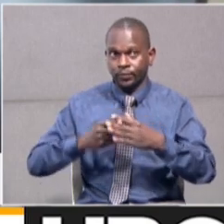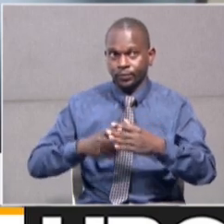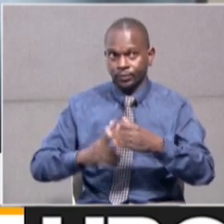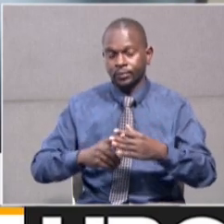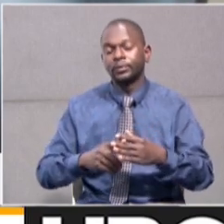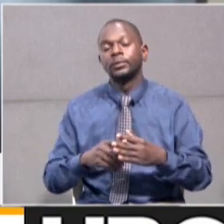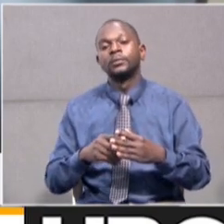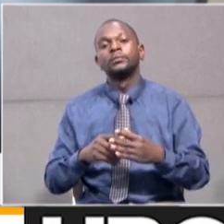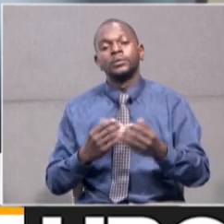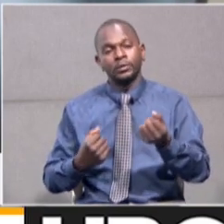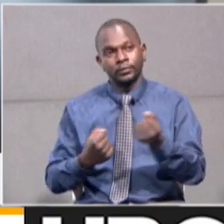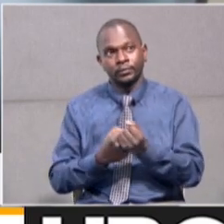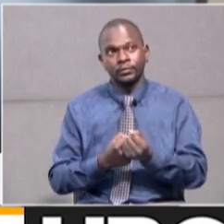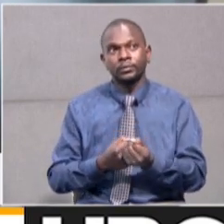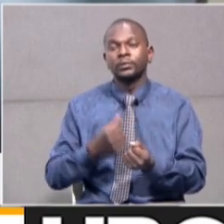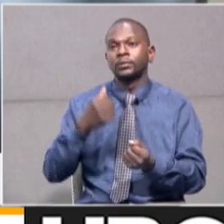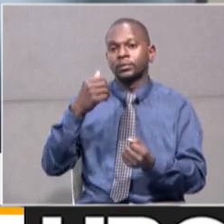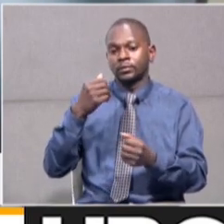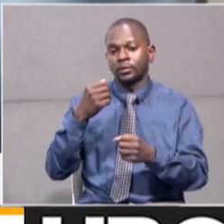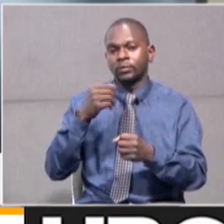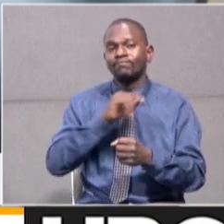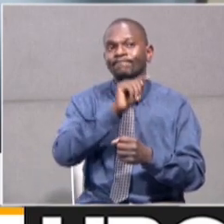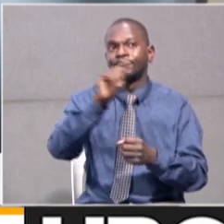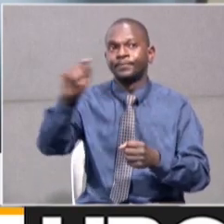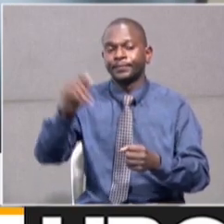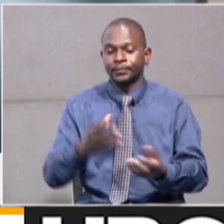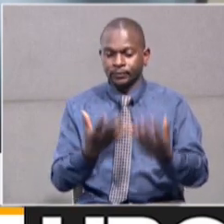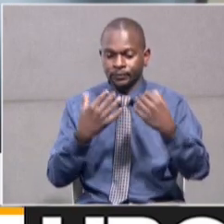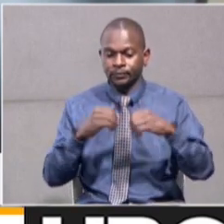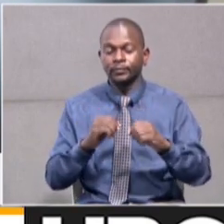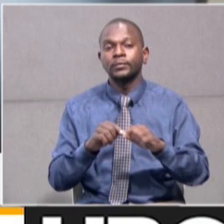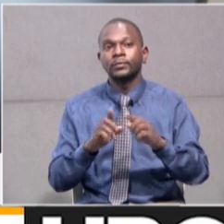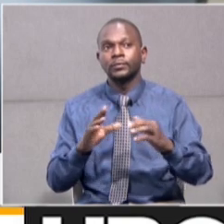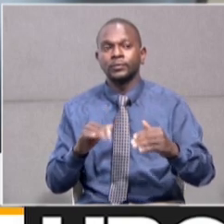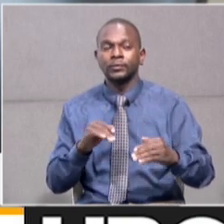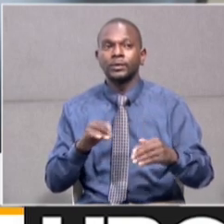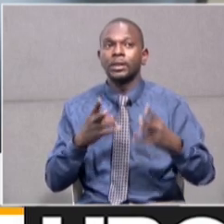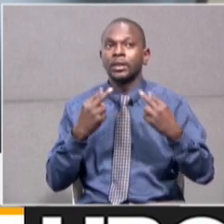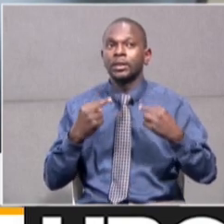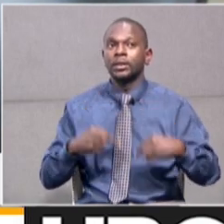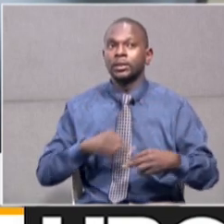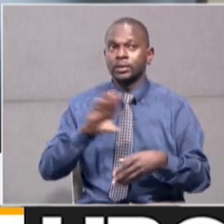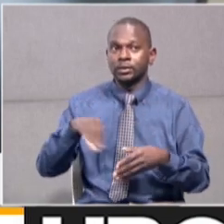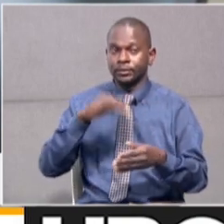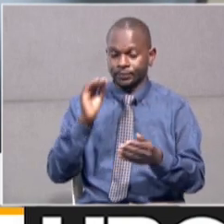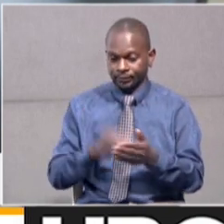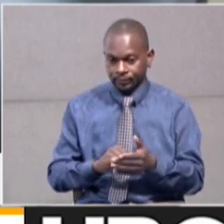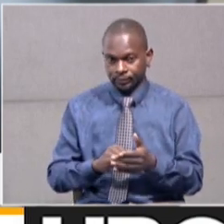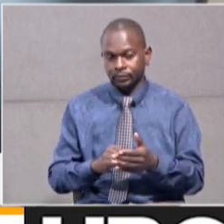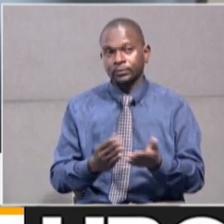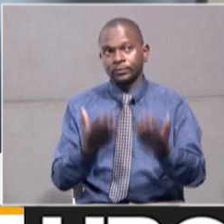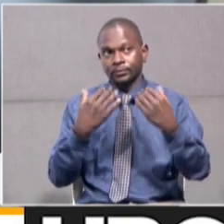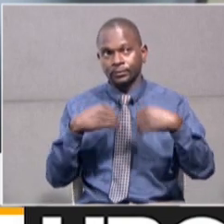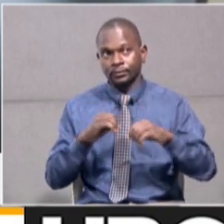for technicians to go out and carry out activities, at least the facilities, at least they was